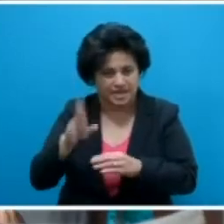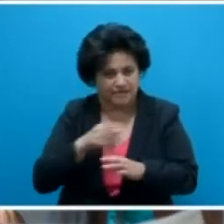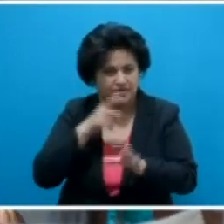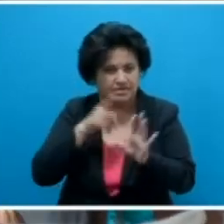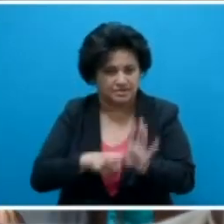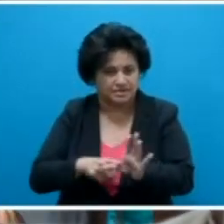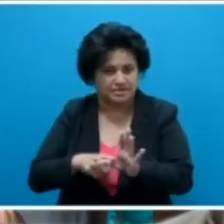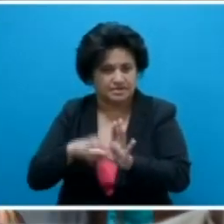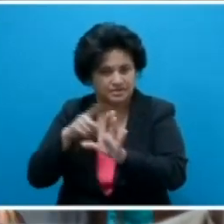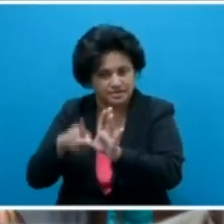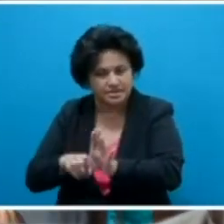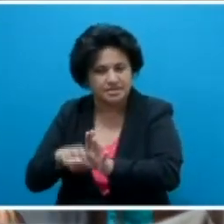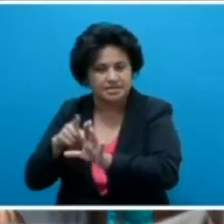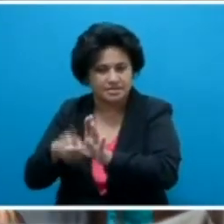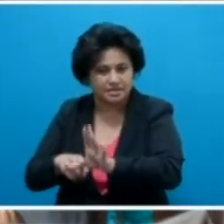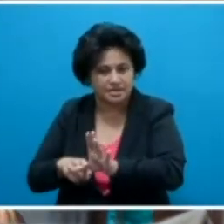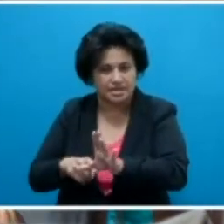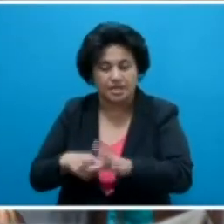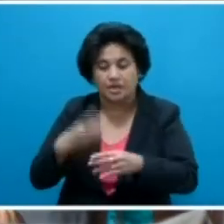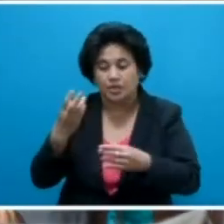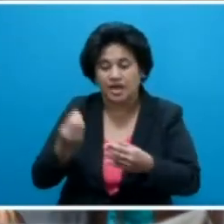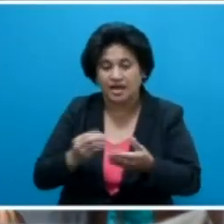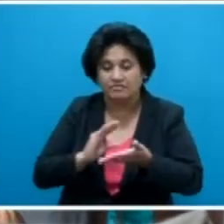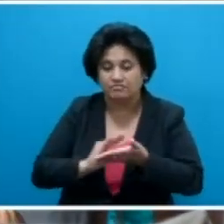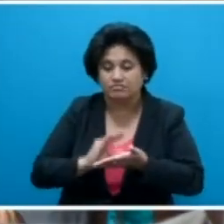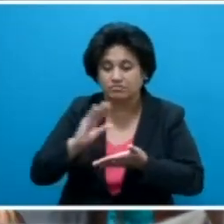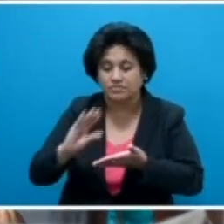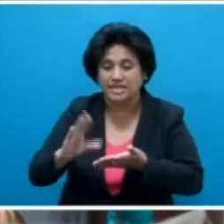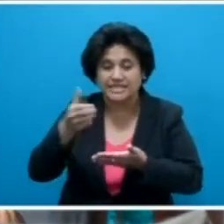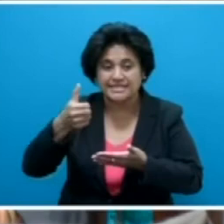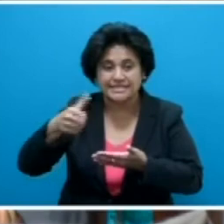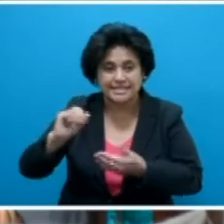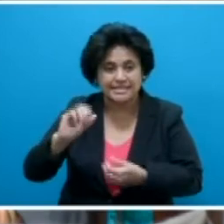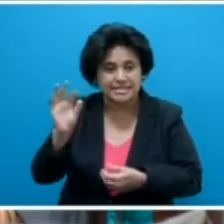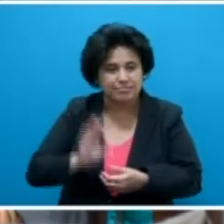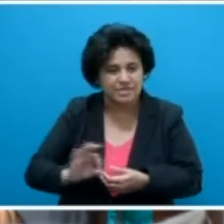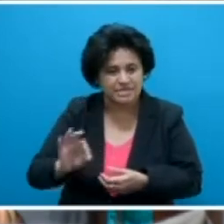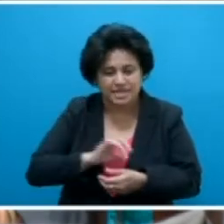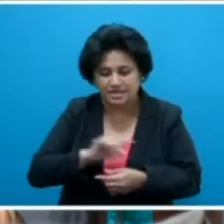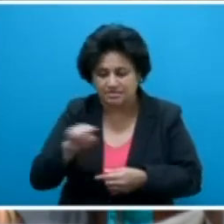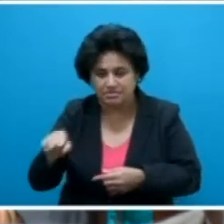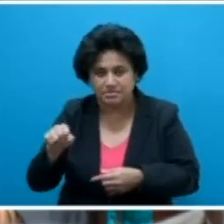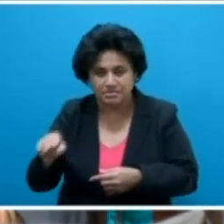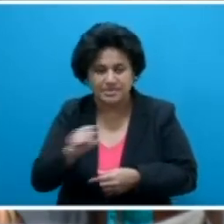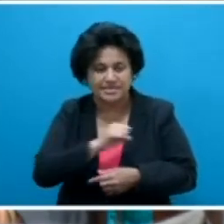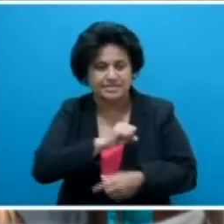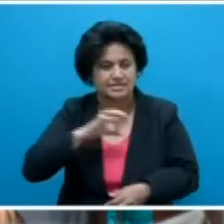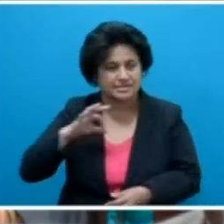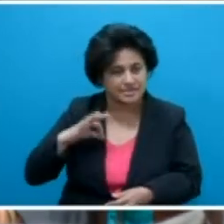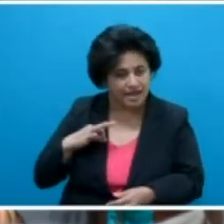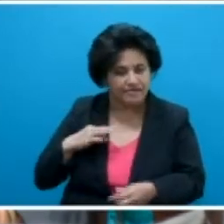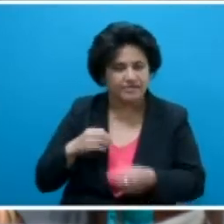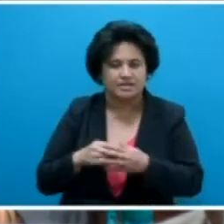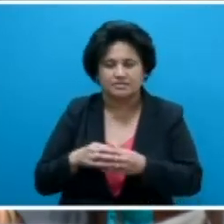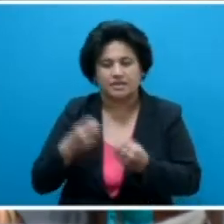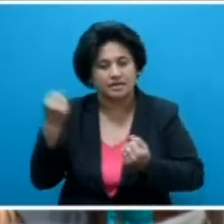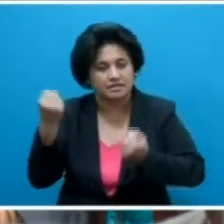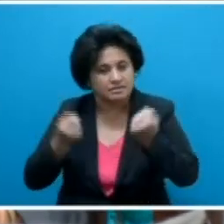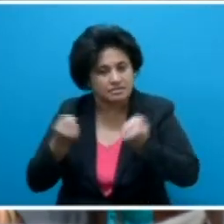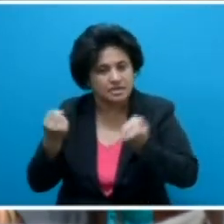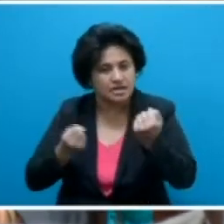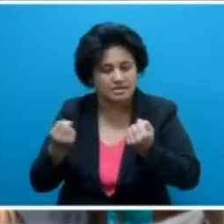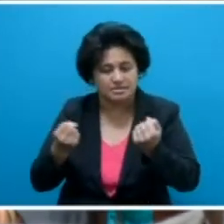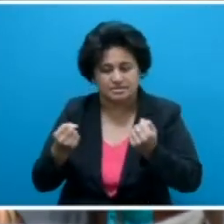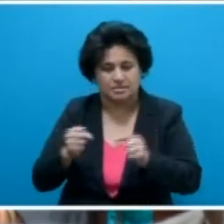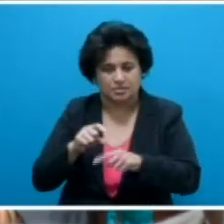We have allocated about 60% of our staff and both finances and assets like vehicles,